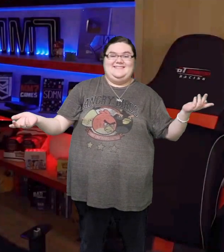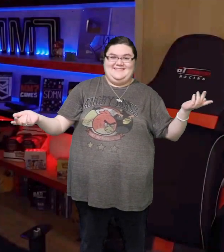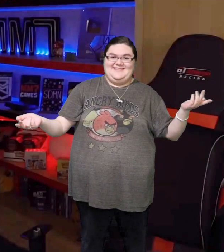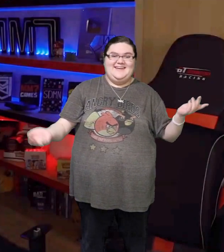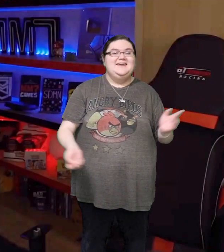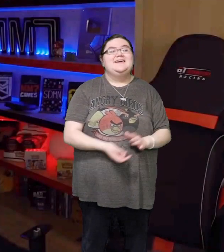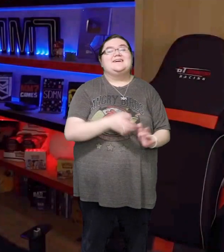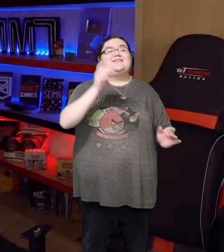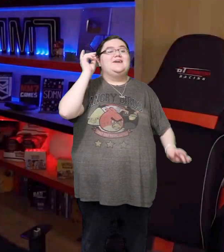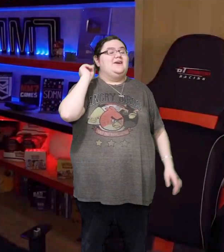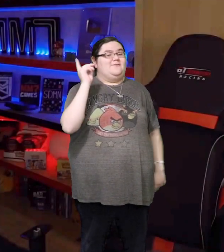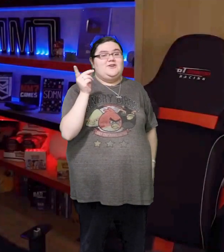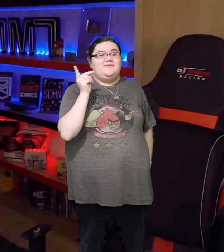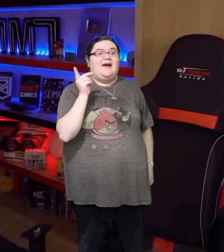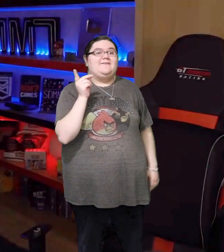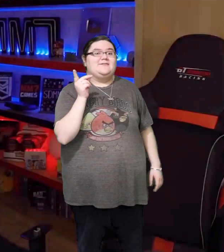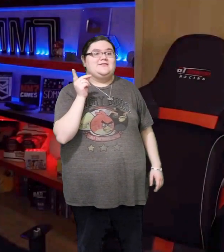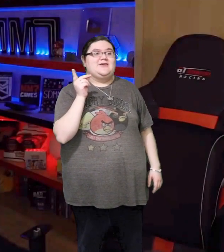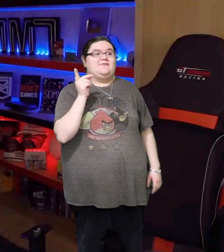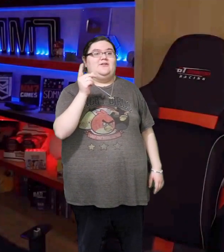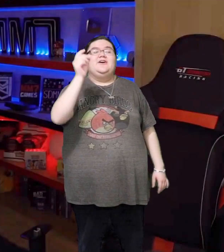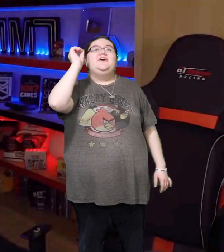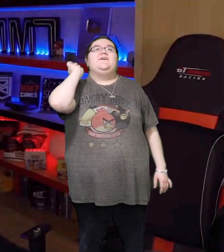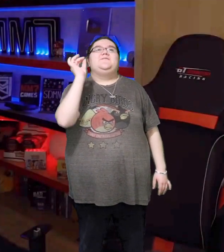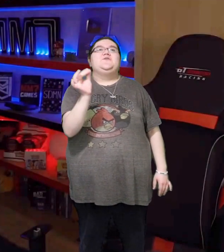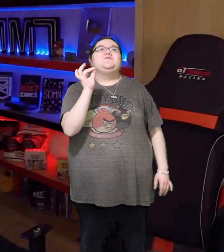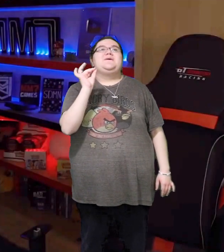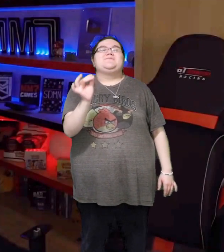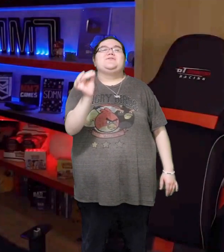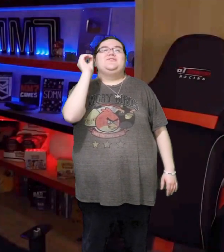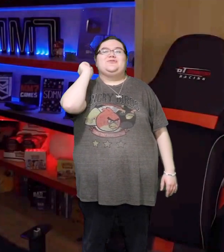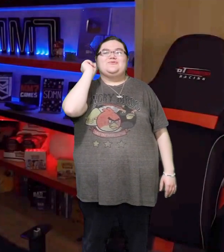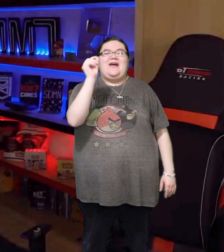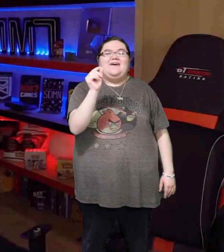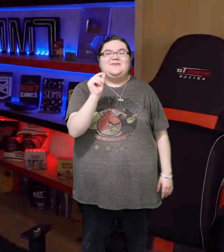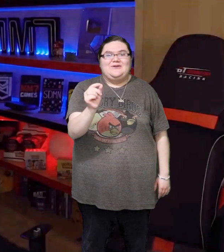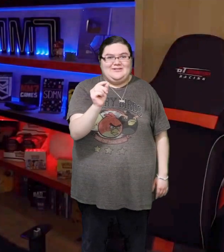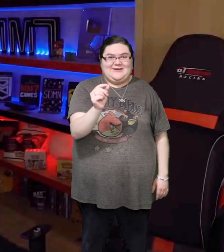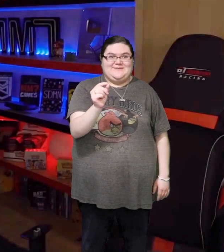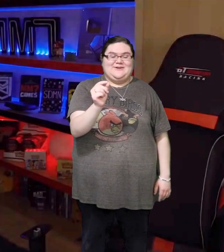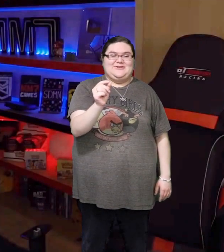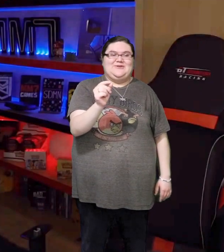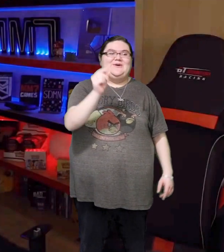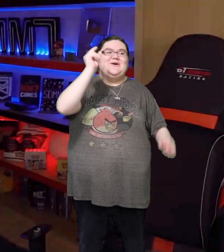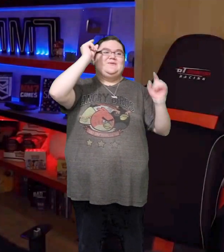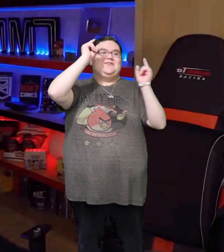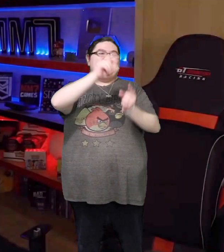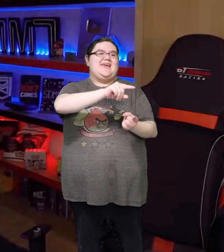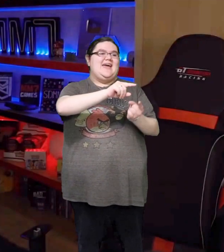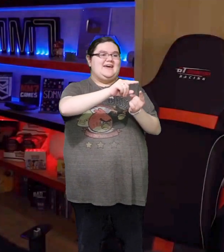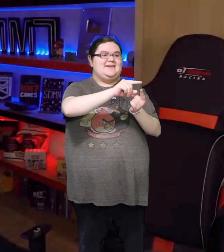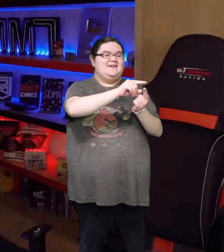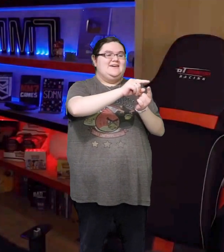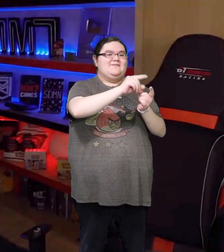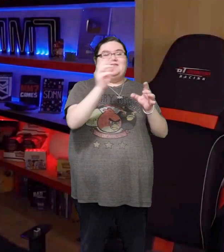general. Because if we're talking about adverts in general, if you remember the ravioli commercial